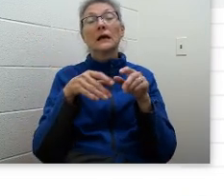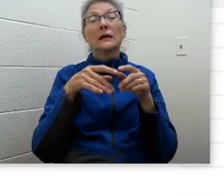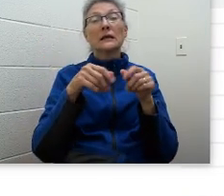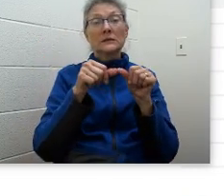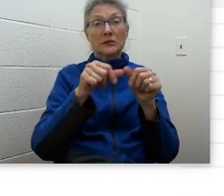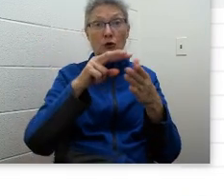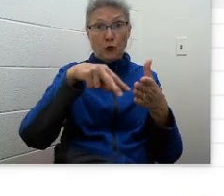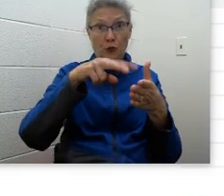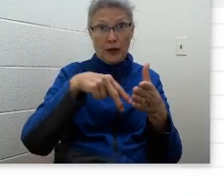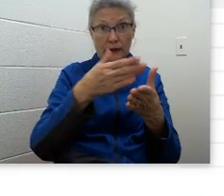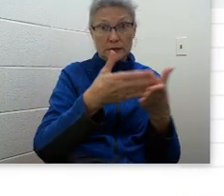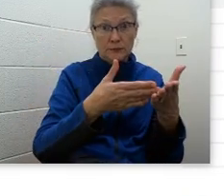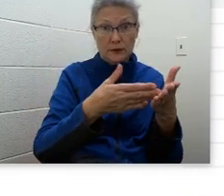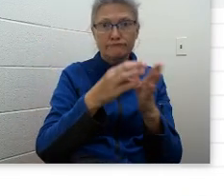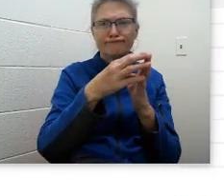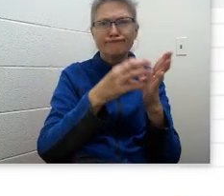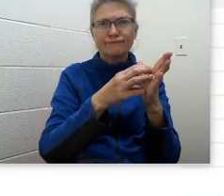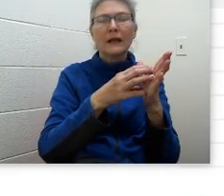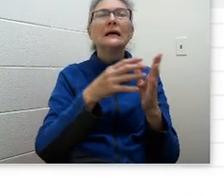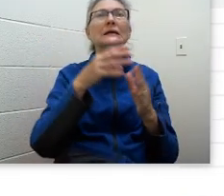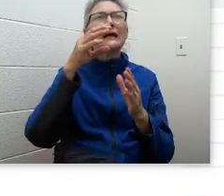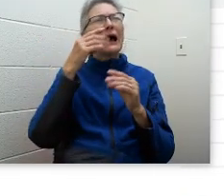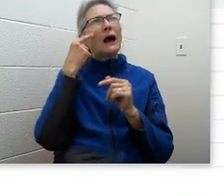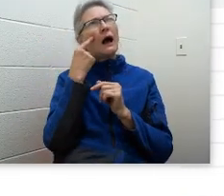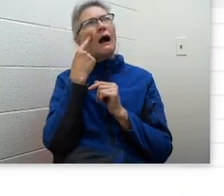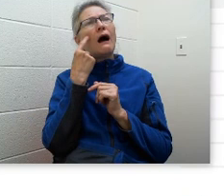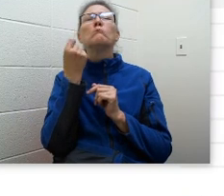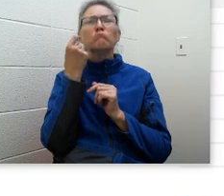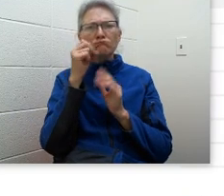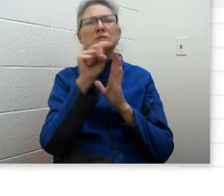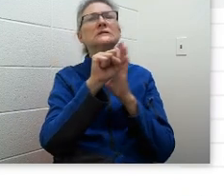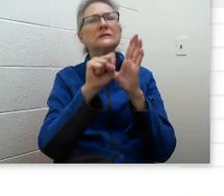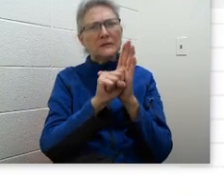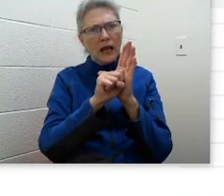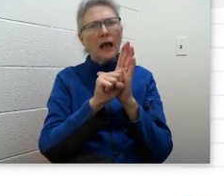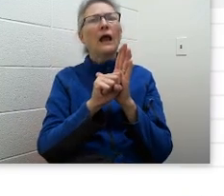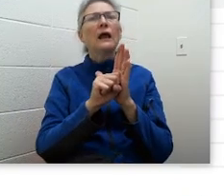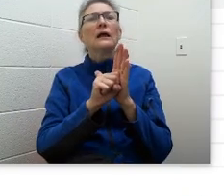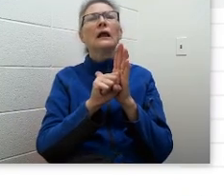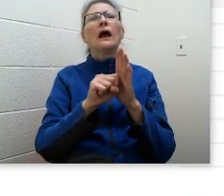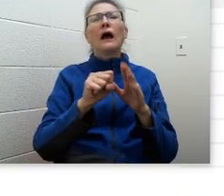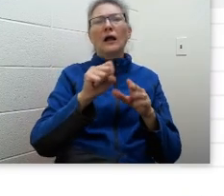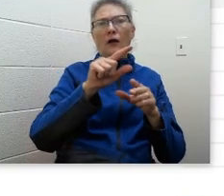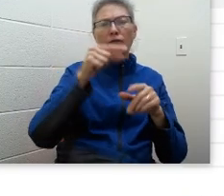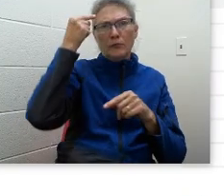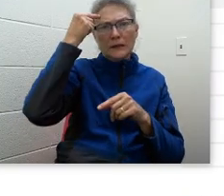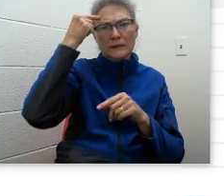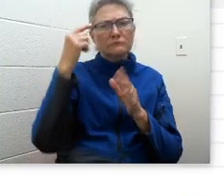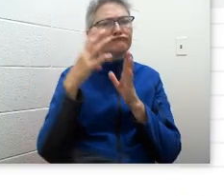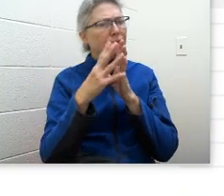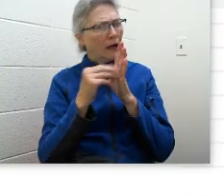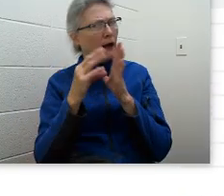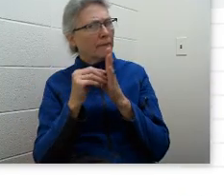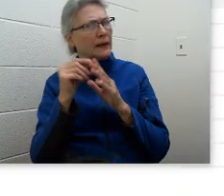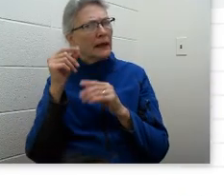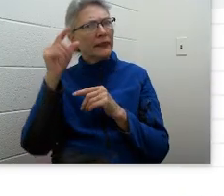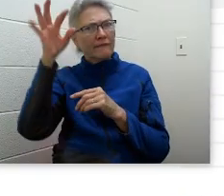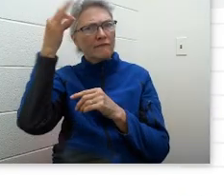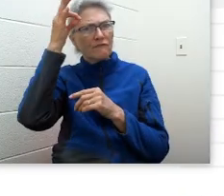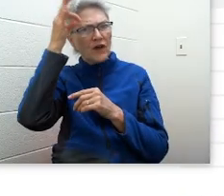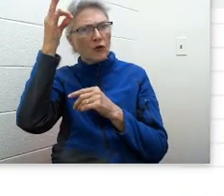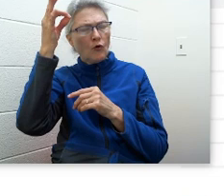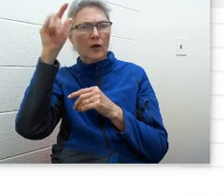section, I realized that state governments are modeled after the federal government, so they're very similar. Most